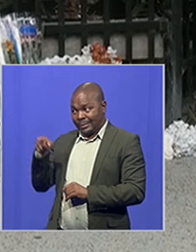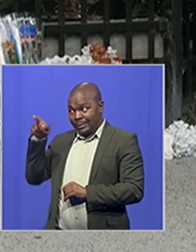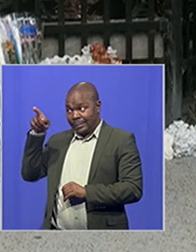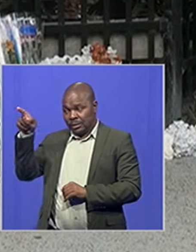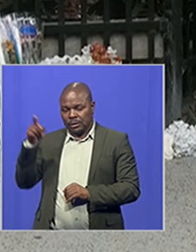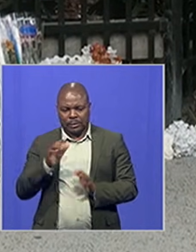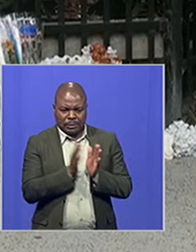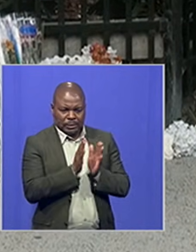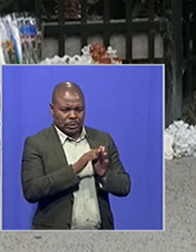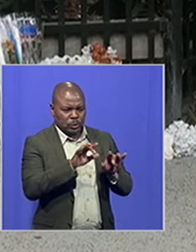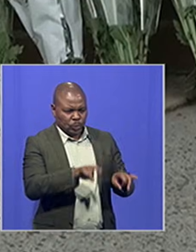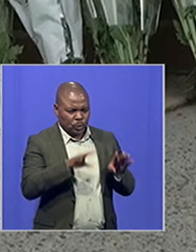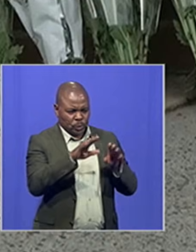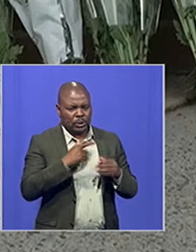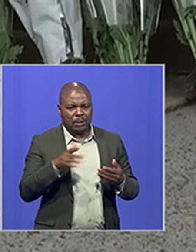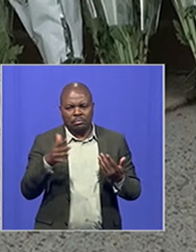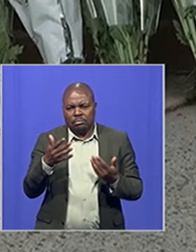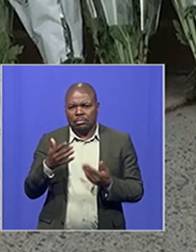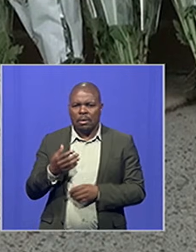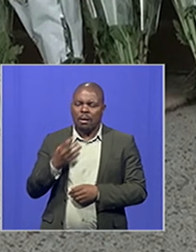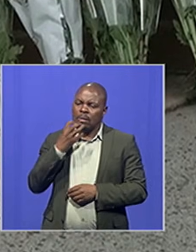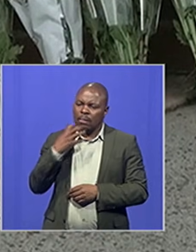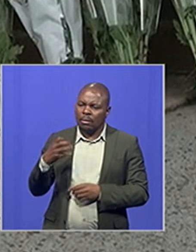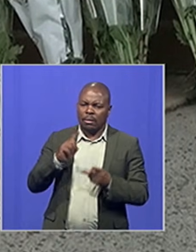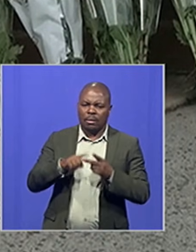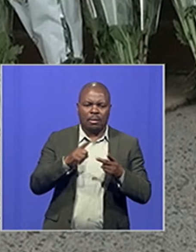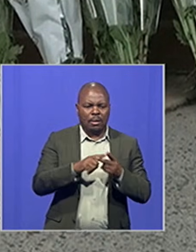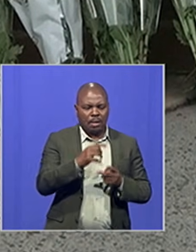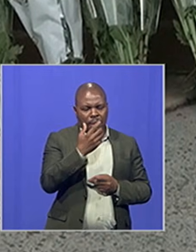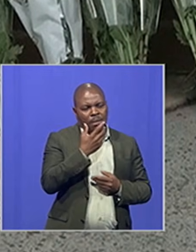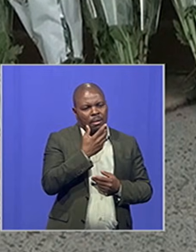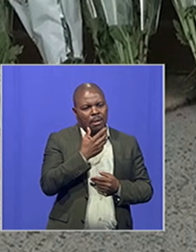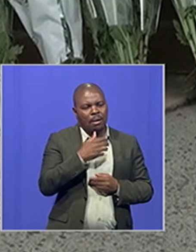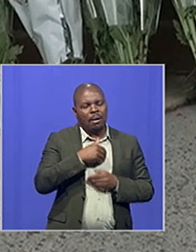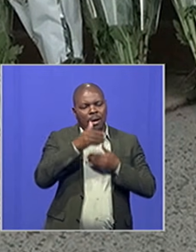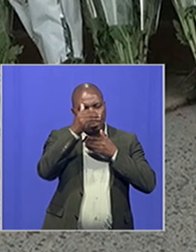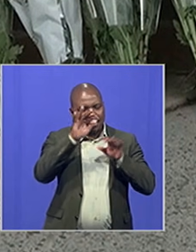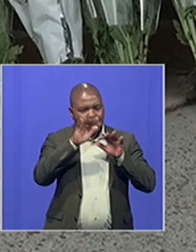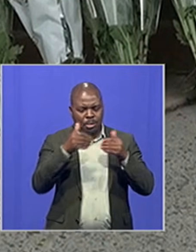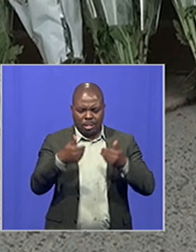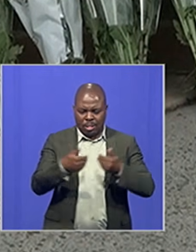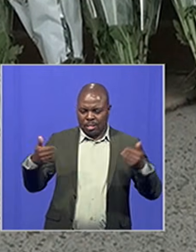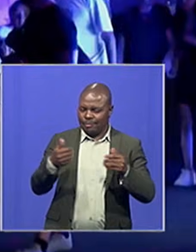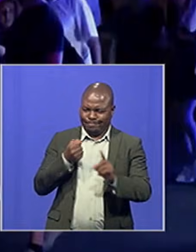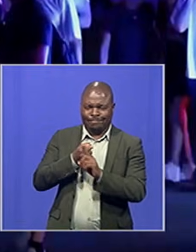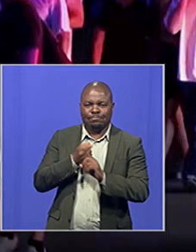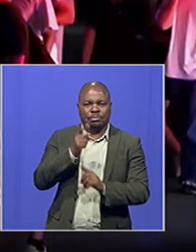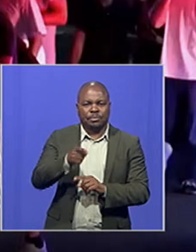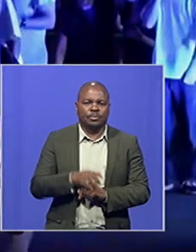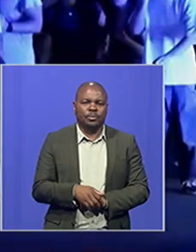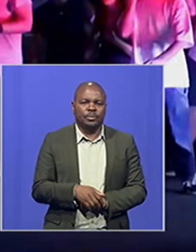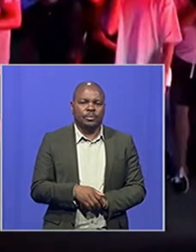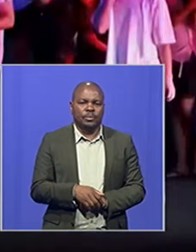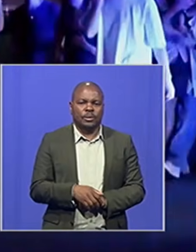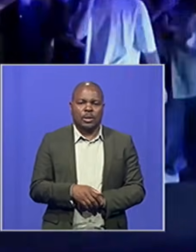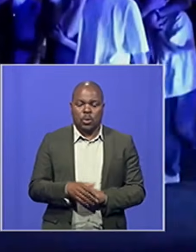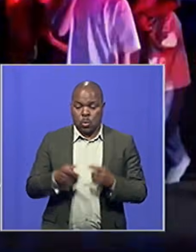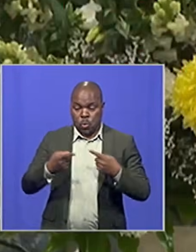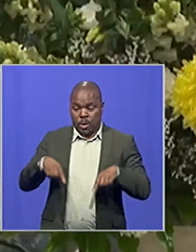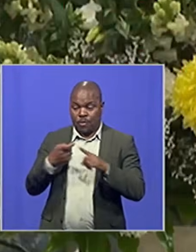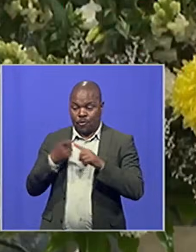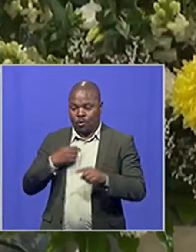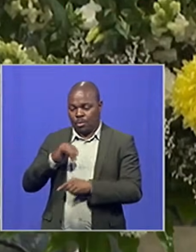Australia go lwantsha kgethololo kgatlhanong le morafe wa ma-Arab le Majuda. We send our warmest strength from here, from